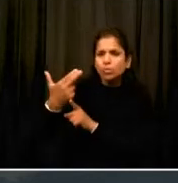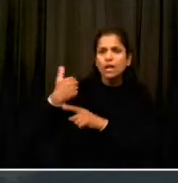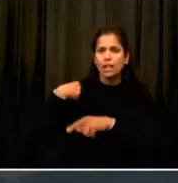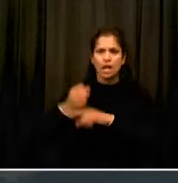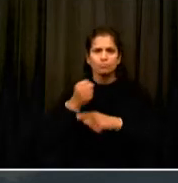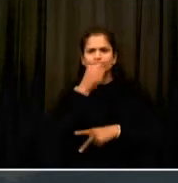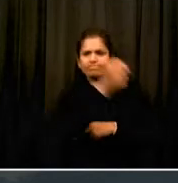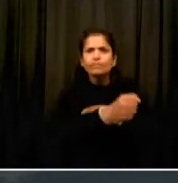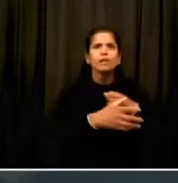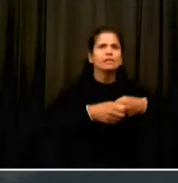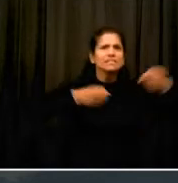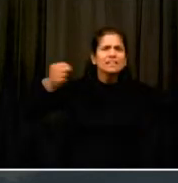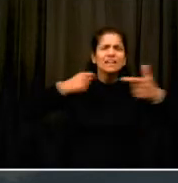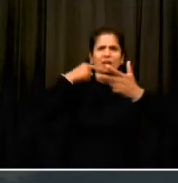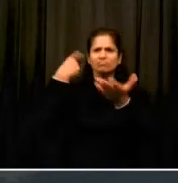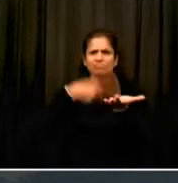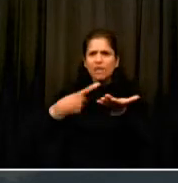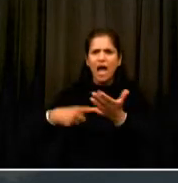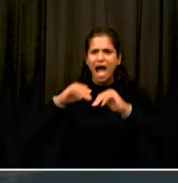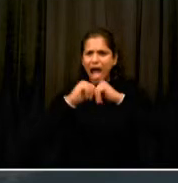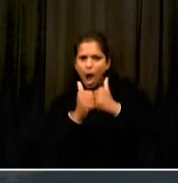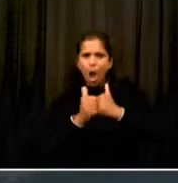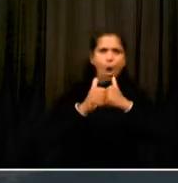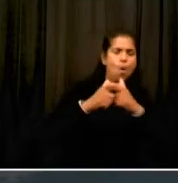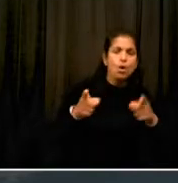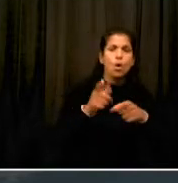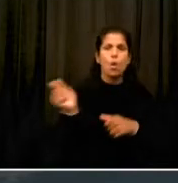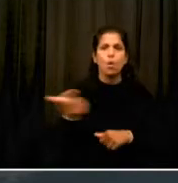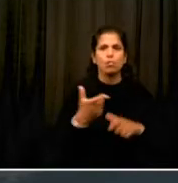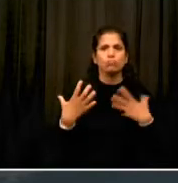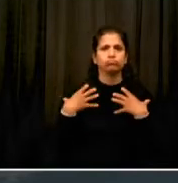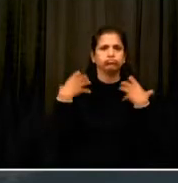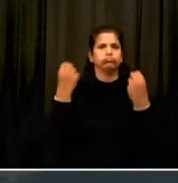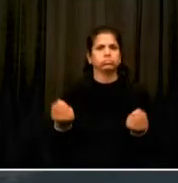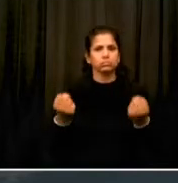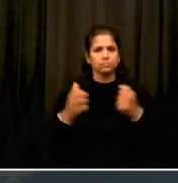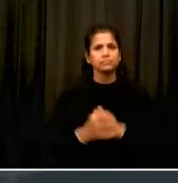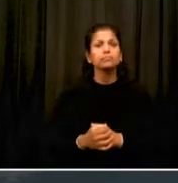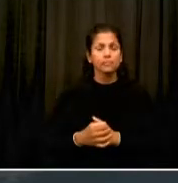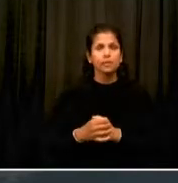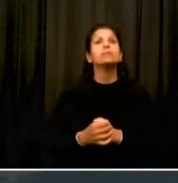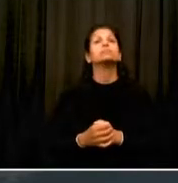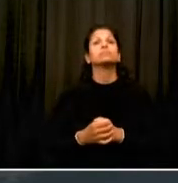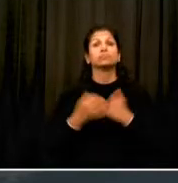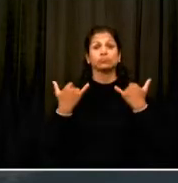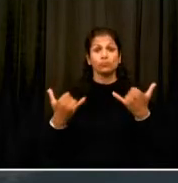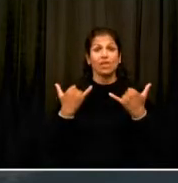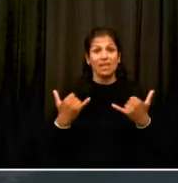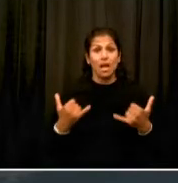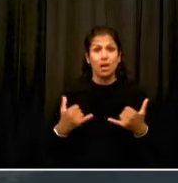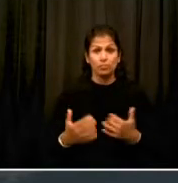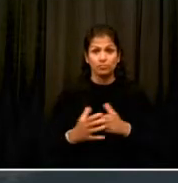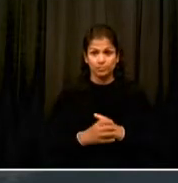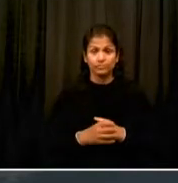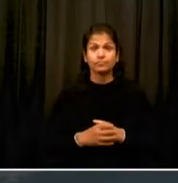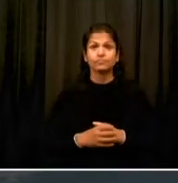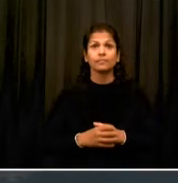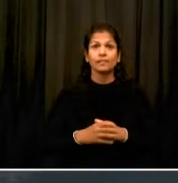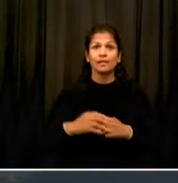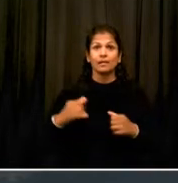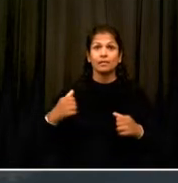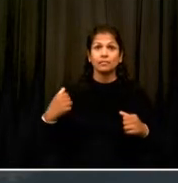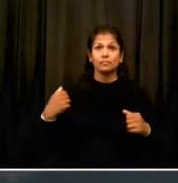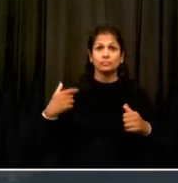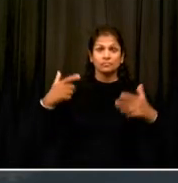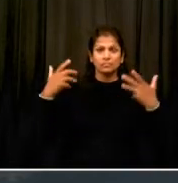current data now. Right now, as we sit here today, we've reached 89% of all new